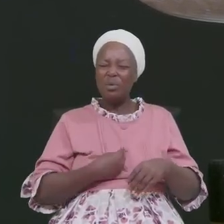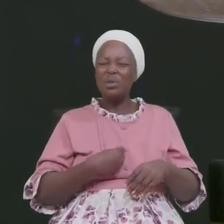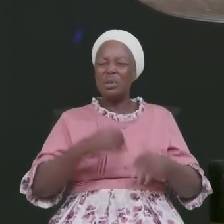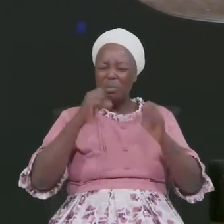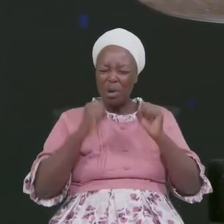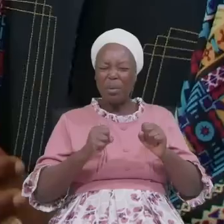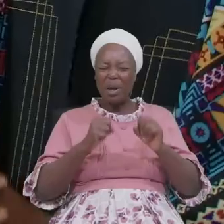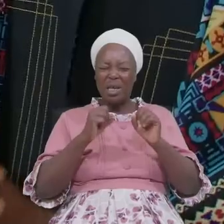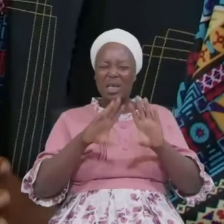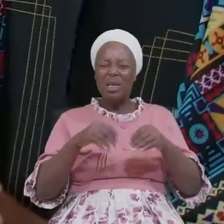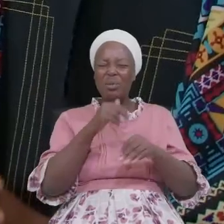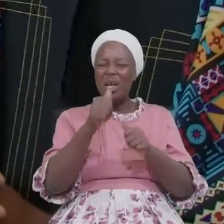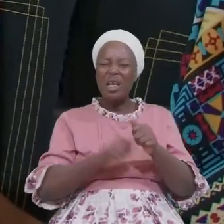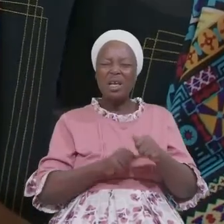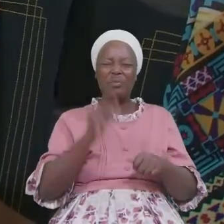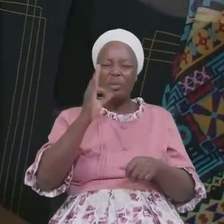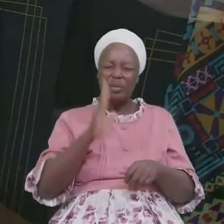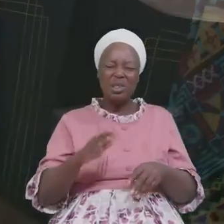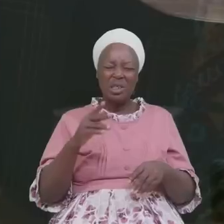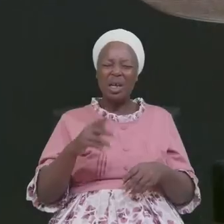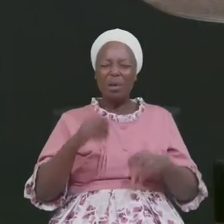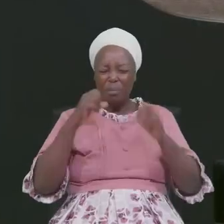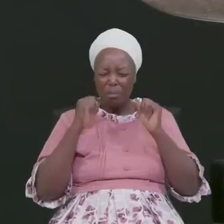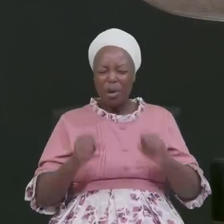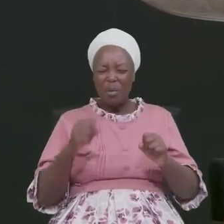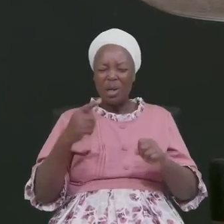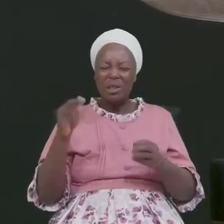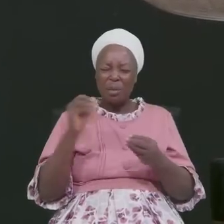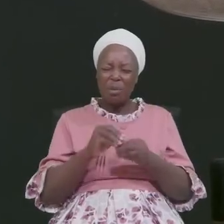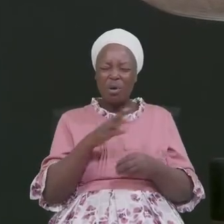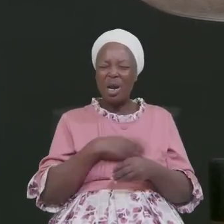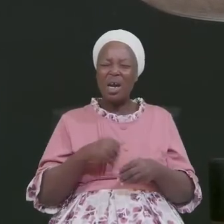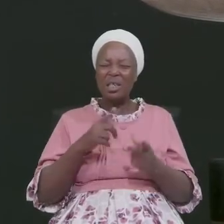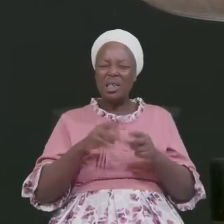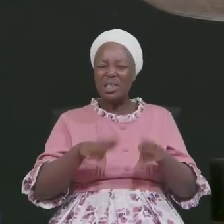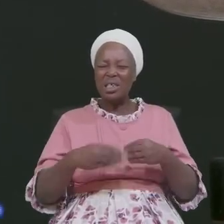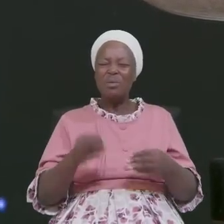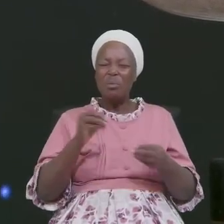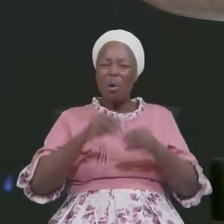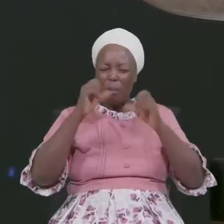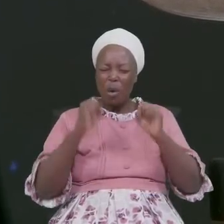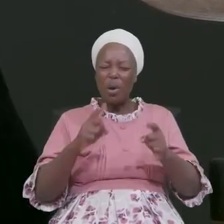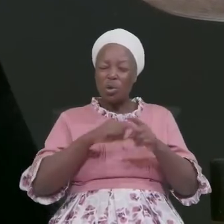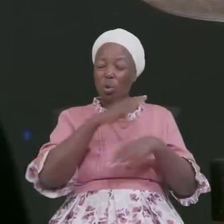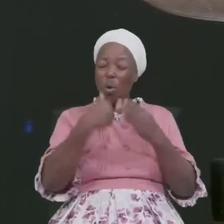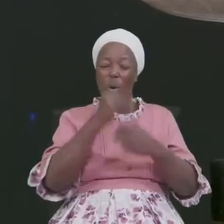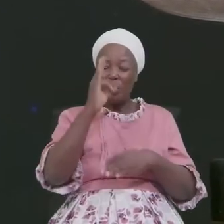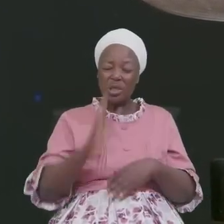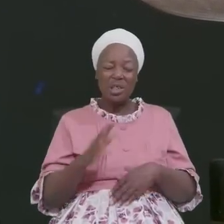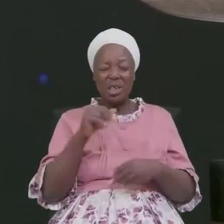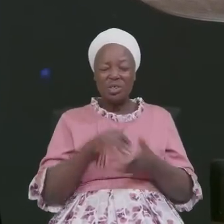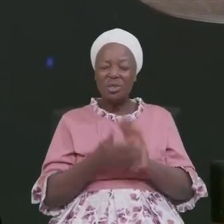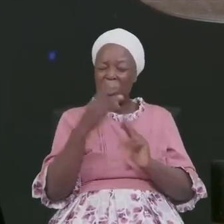the more. Amen. Empower every preacher, pastor the more. Amen. Empower